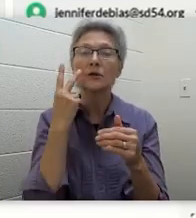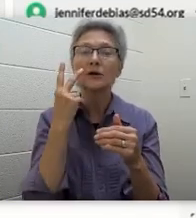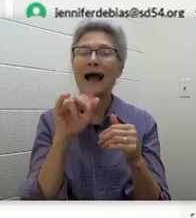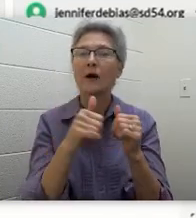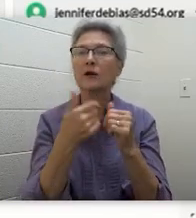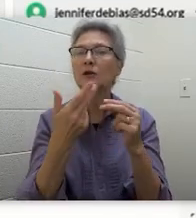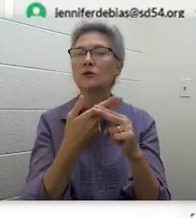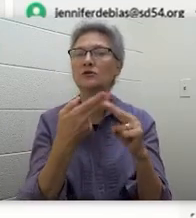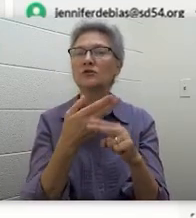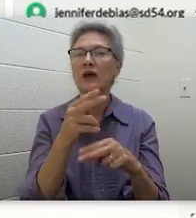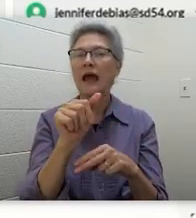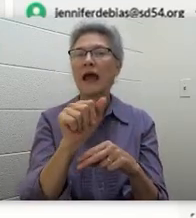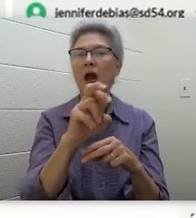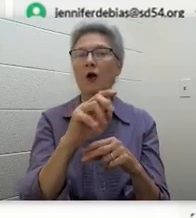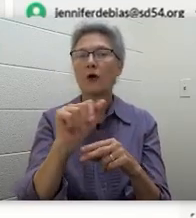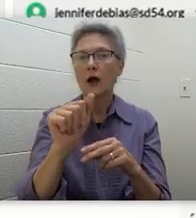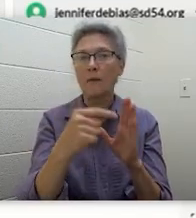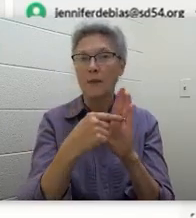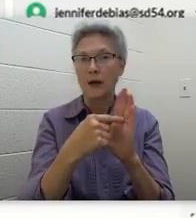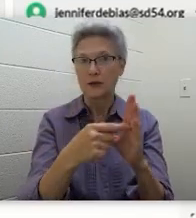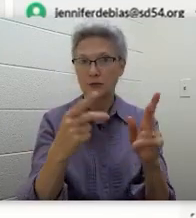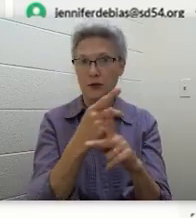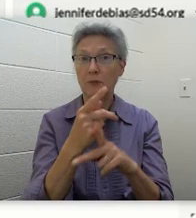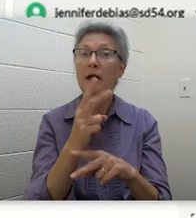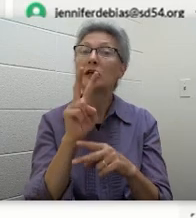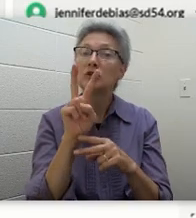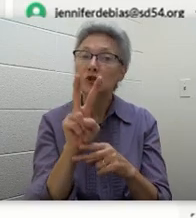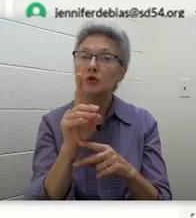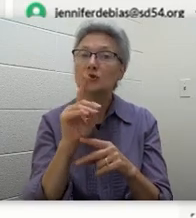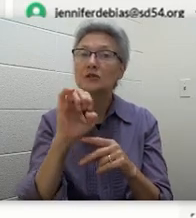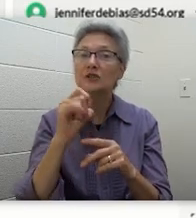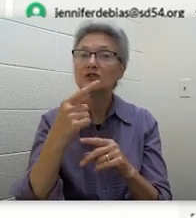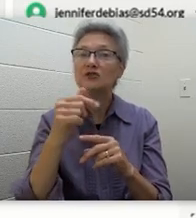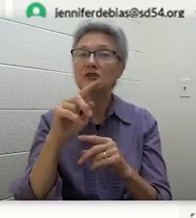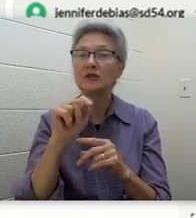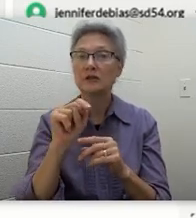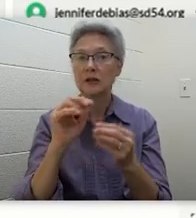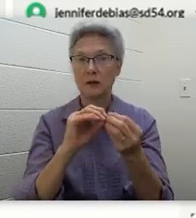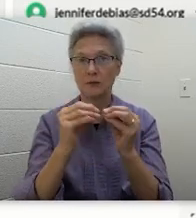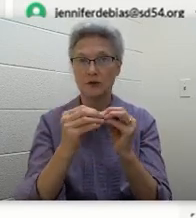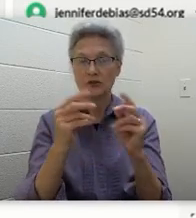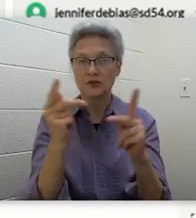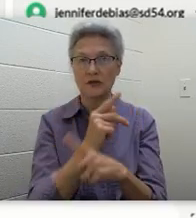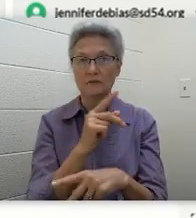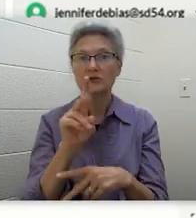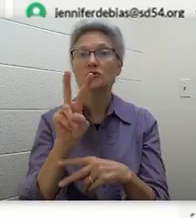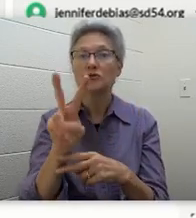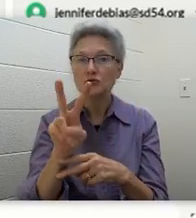use this area model to multiply 2-digit numbers times 2-digit numbers.